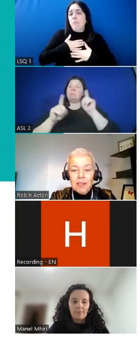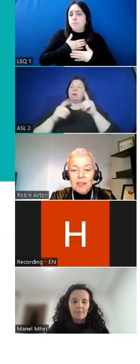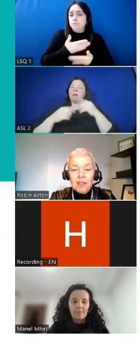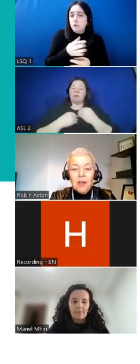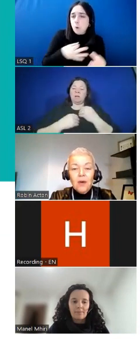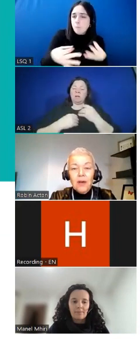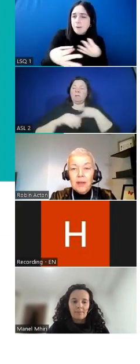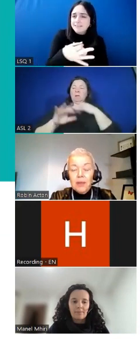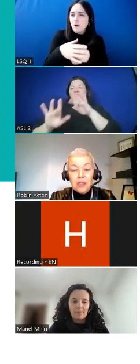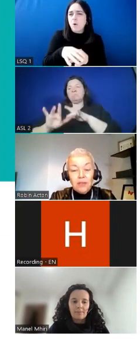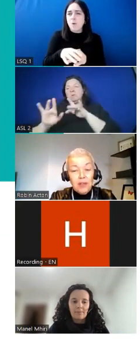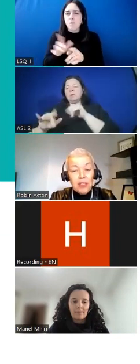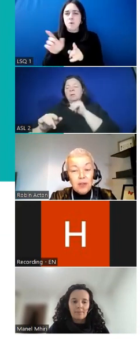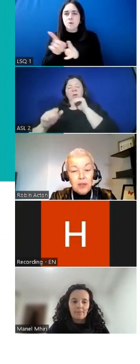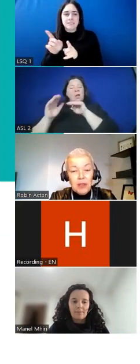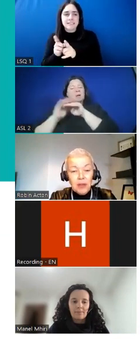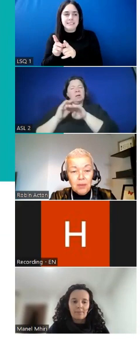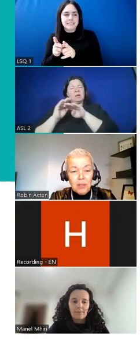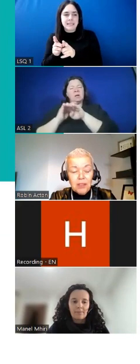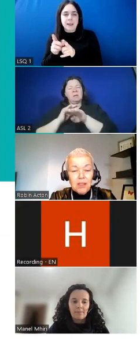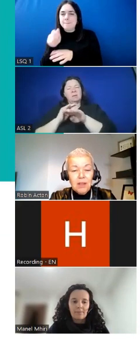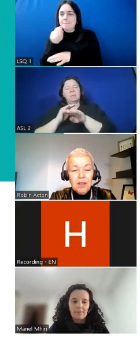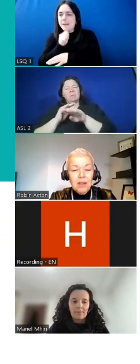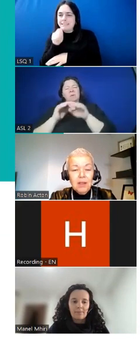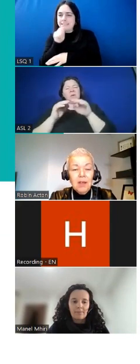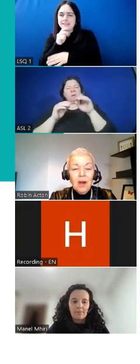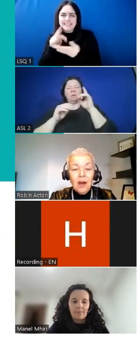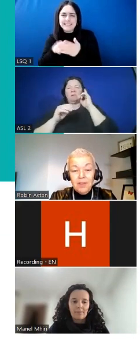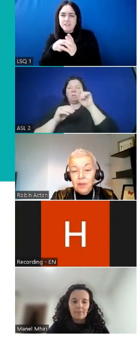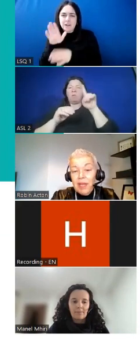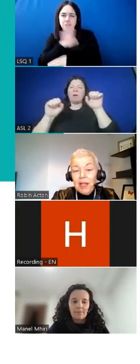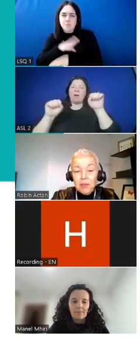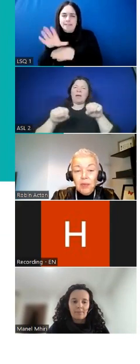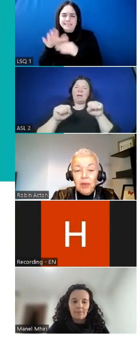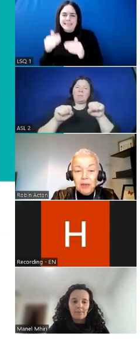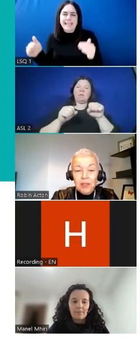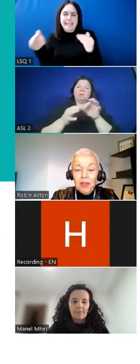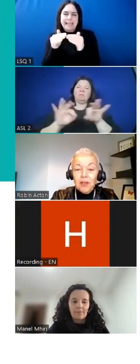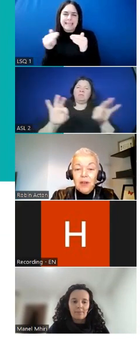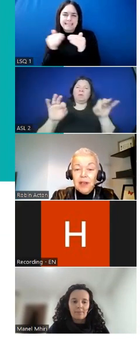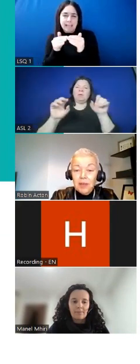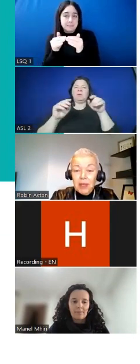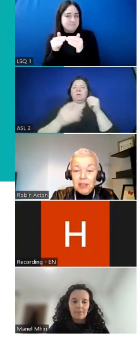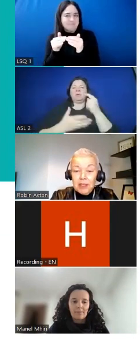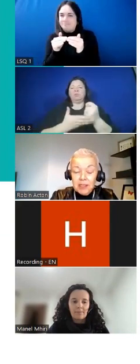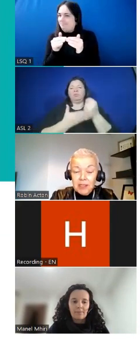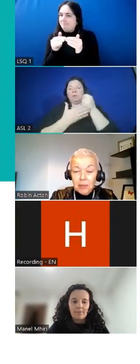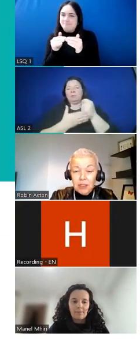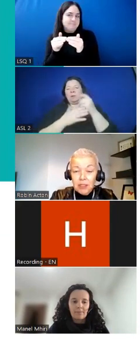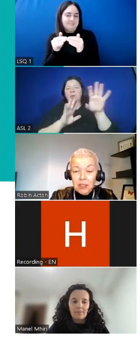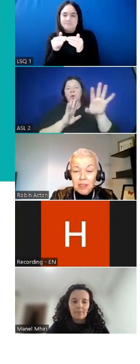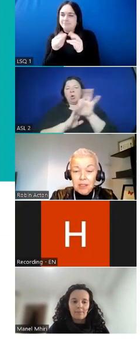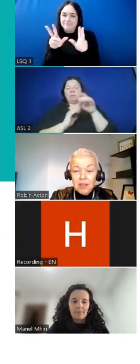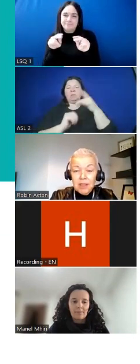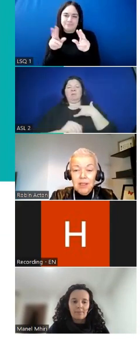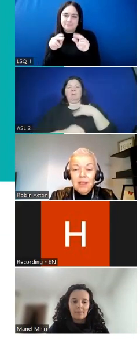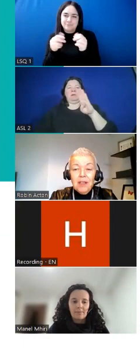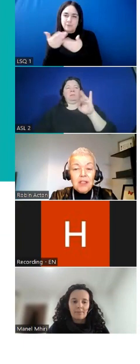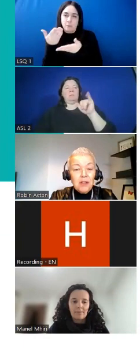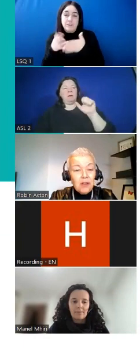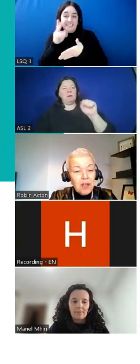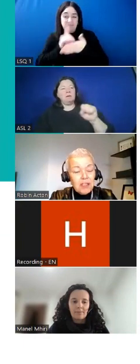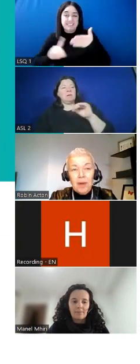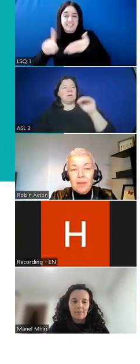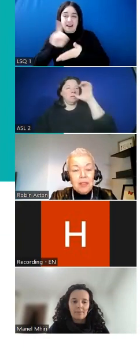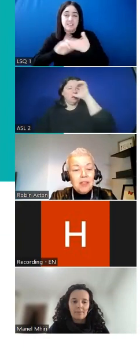equitable access or ableist-free treatment options. Often we had to point out the underlying bias and assumptions.